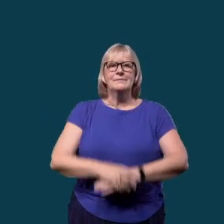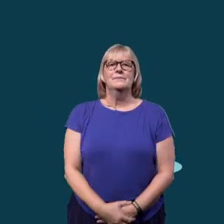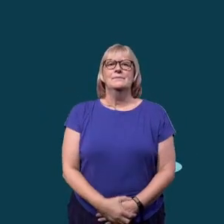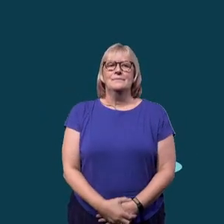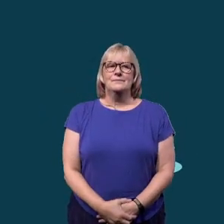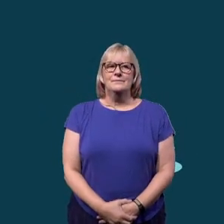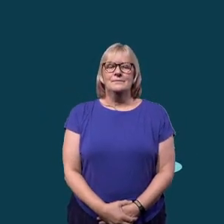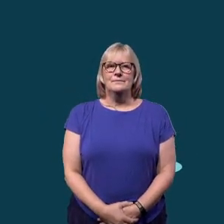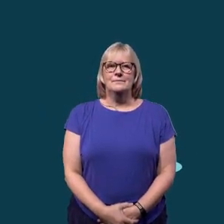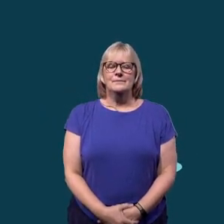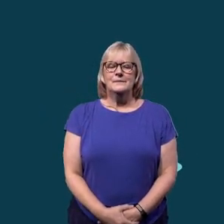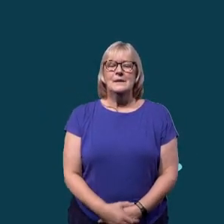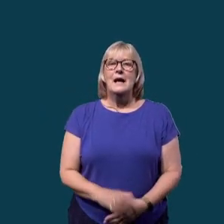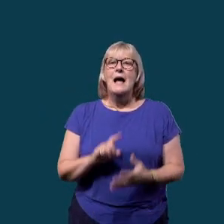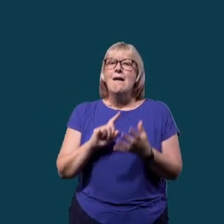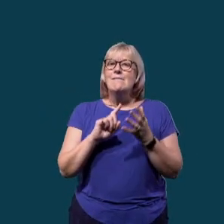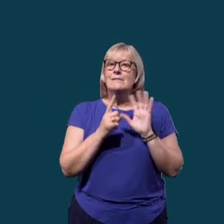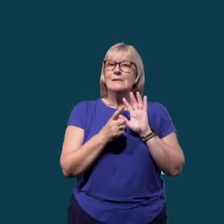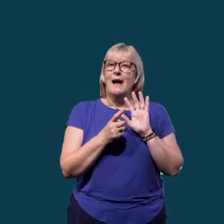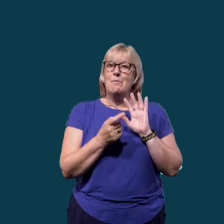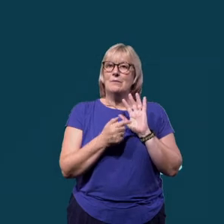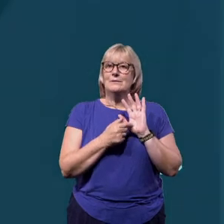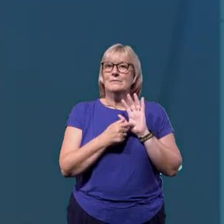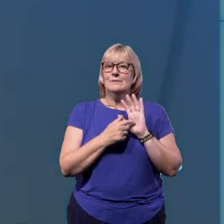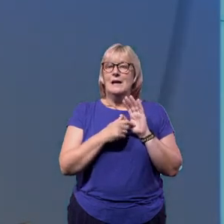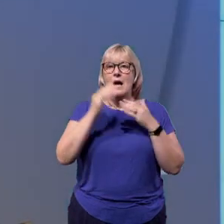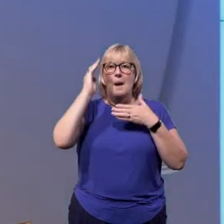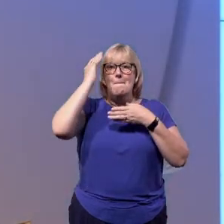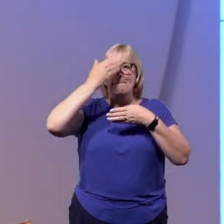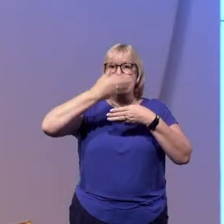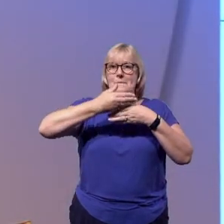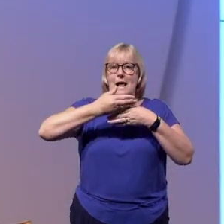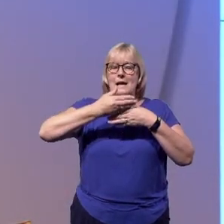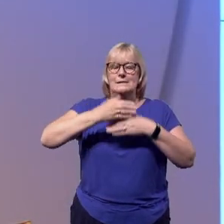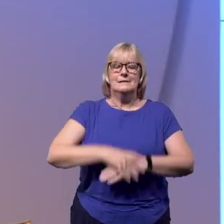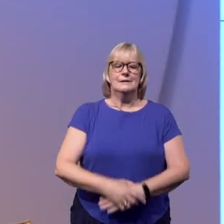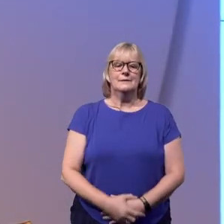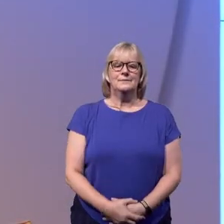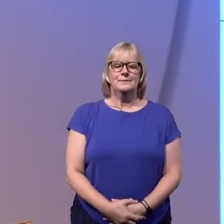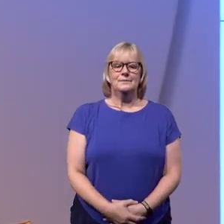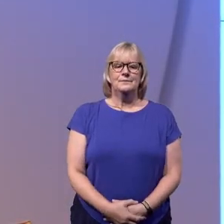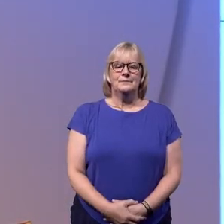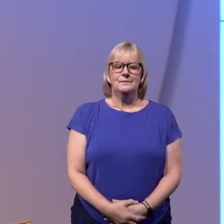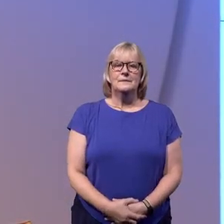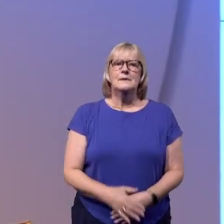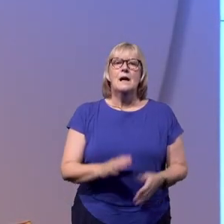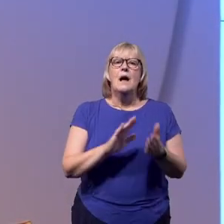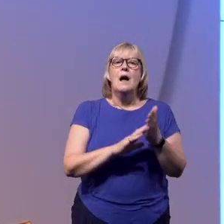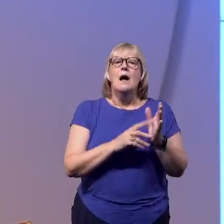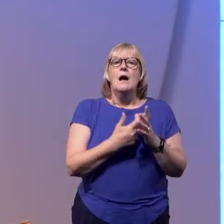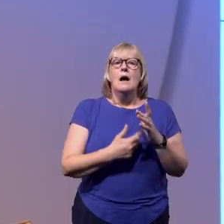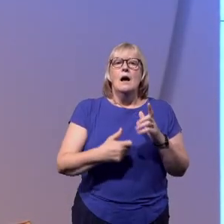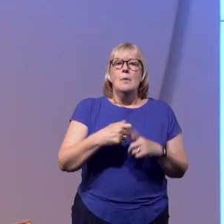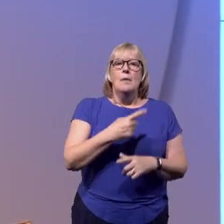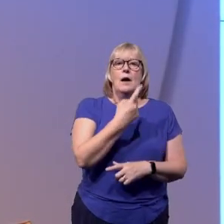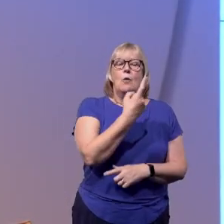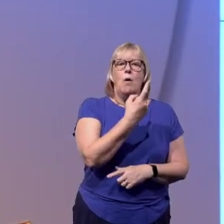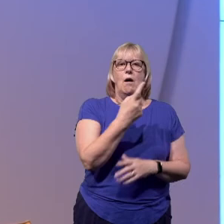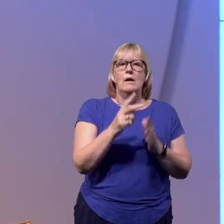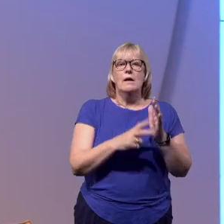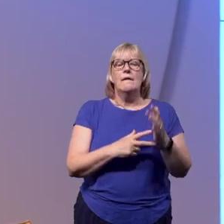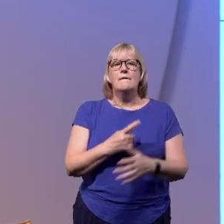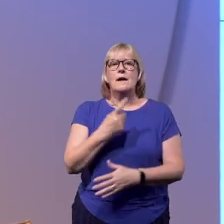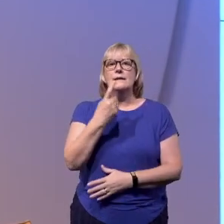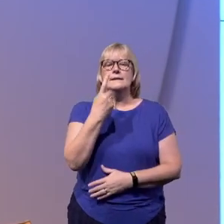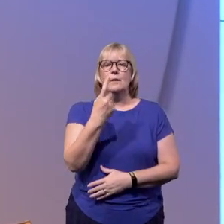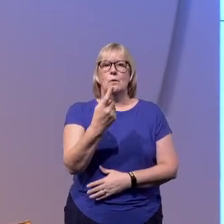Blindness. The disciples are blind. And the opening page, as we come to Mark 1, verse 1, the beginning of the